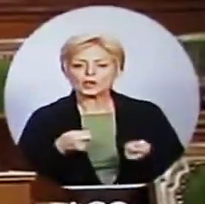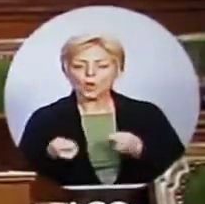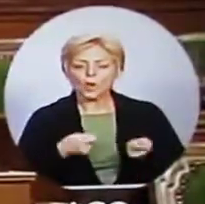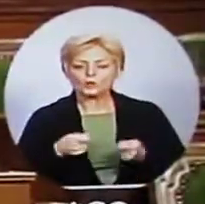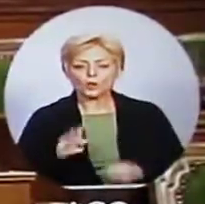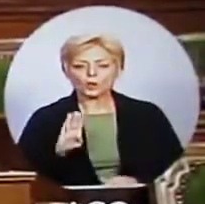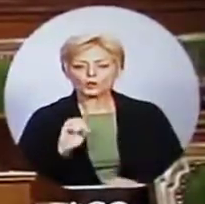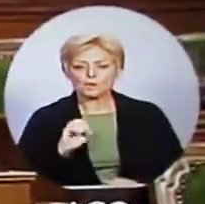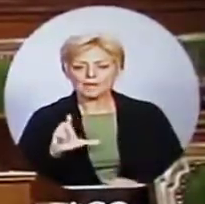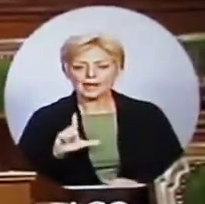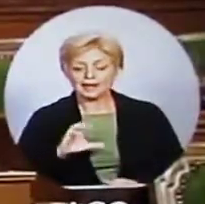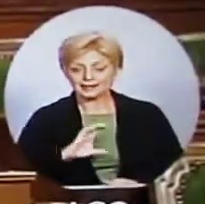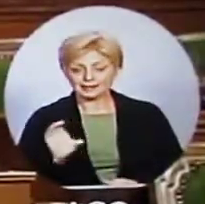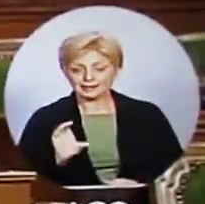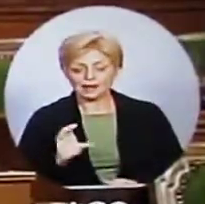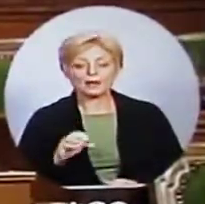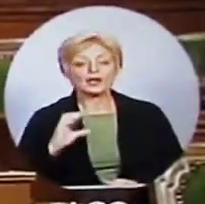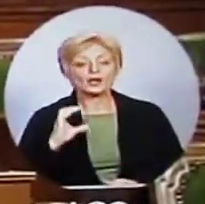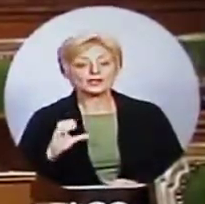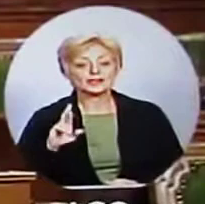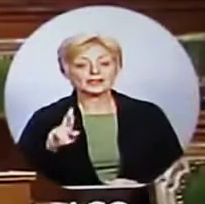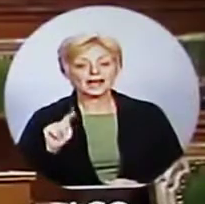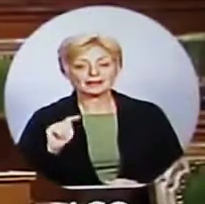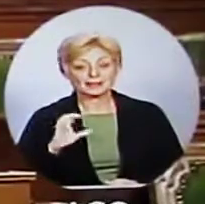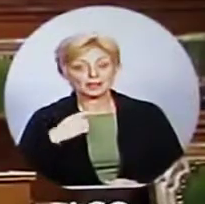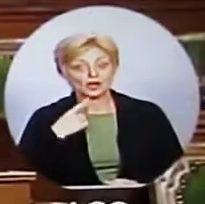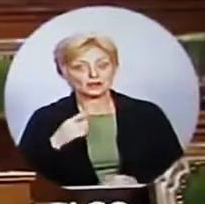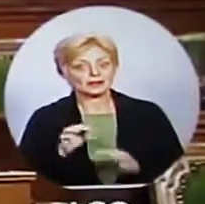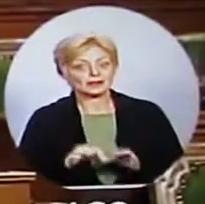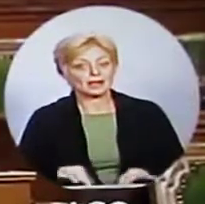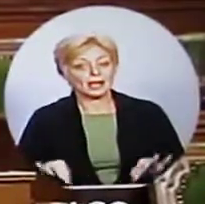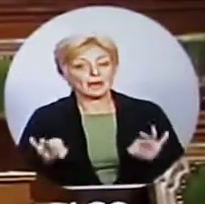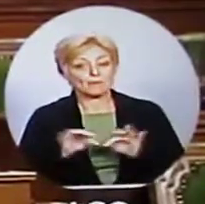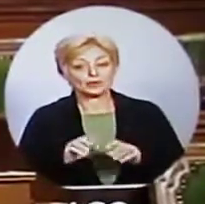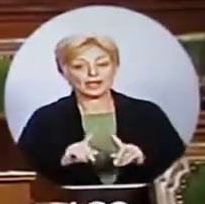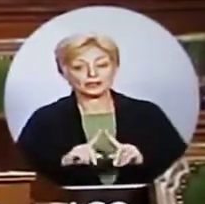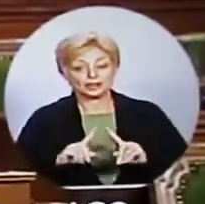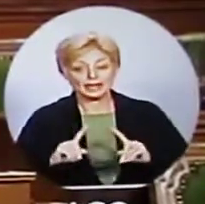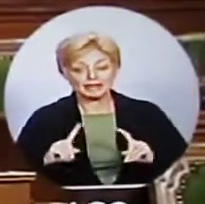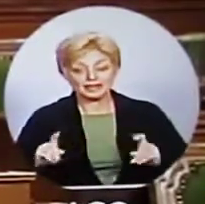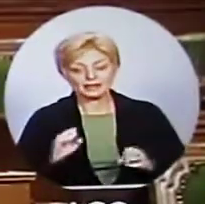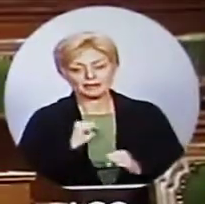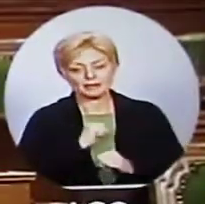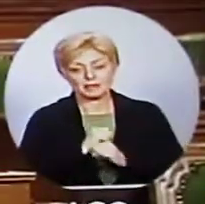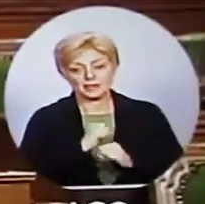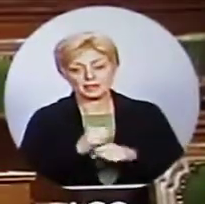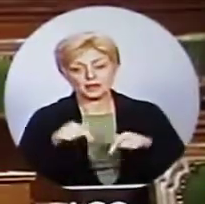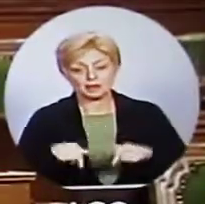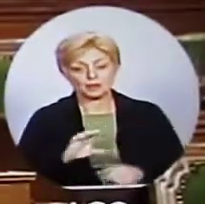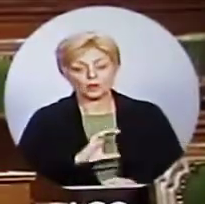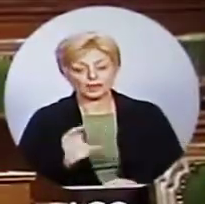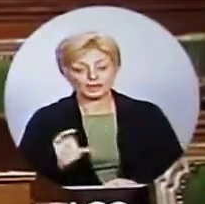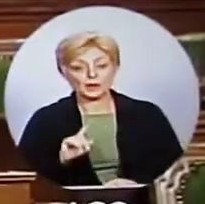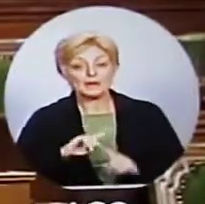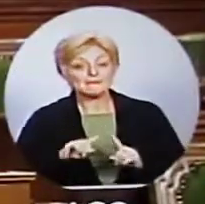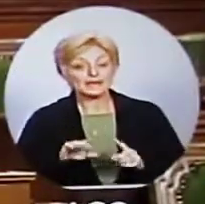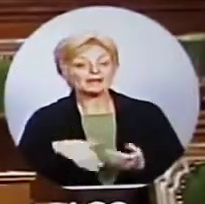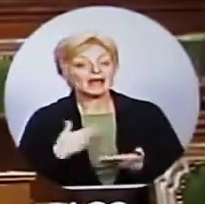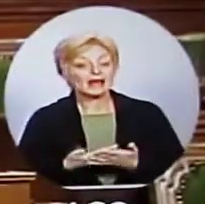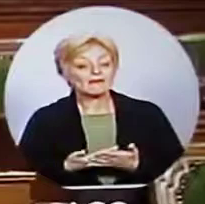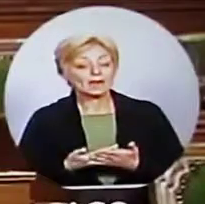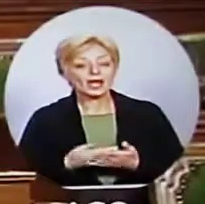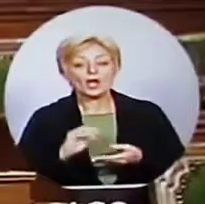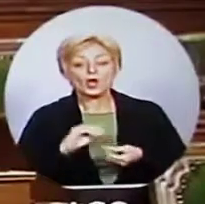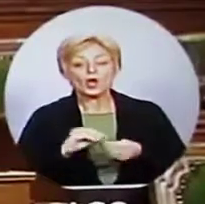CRTC underscored the vital importance of media diversity in Canada. The reality is that the number of voices